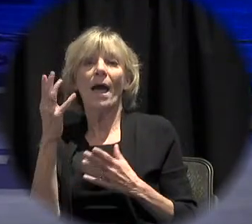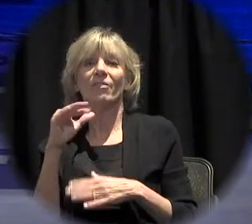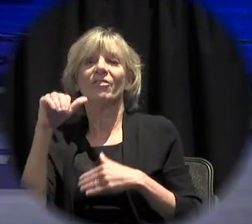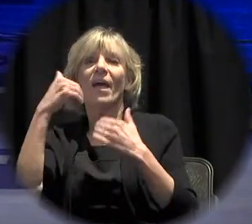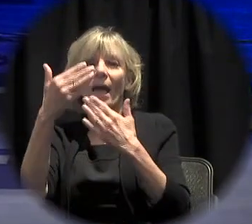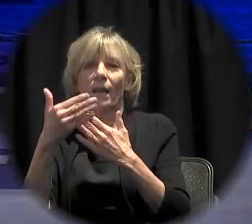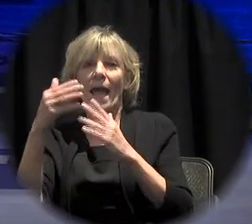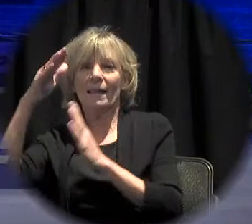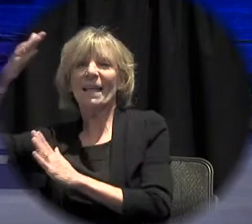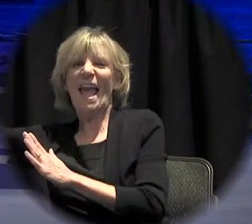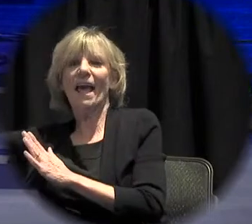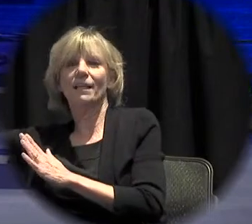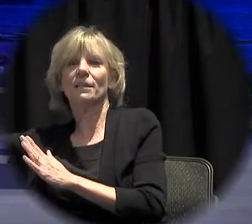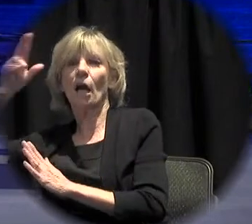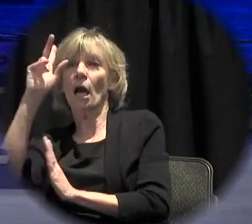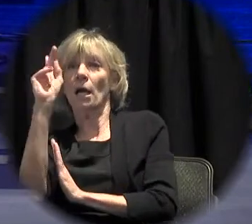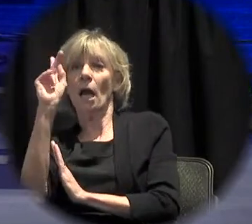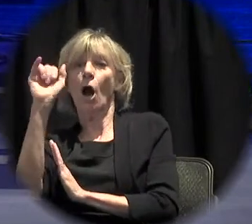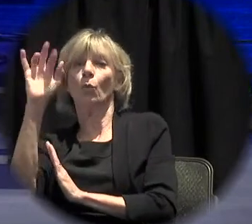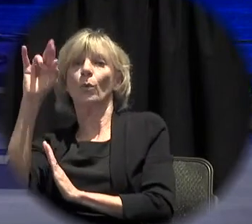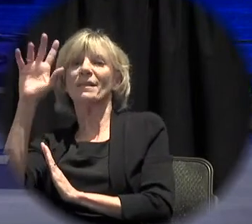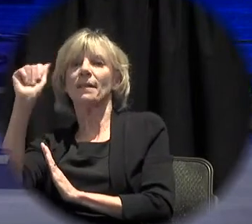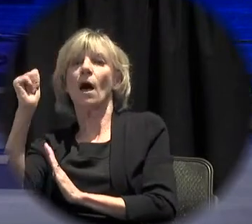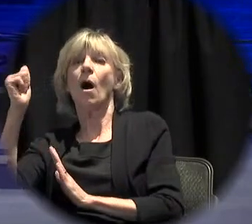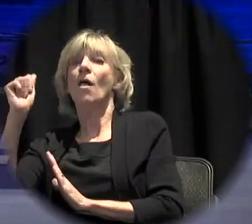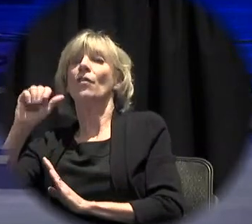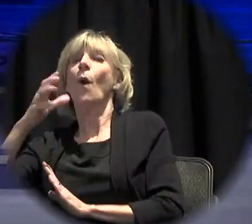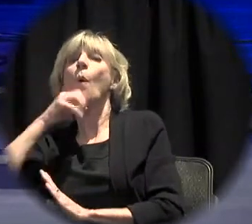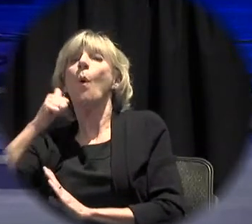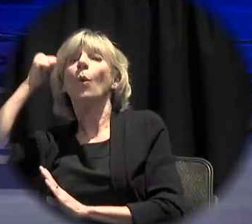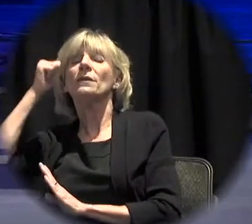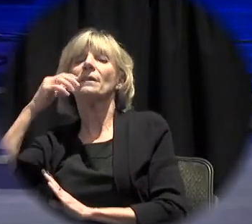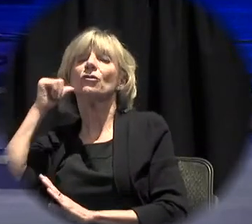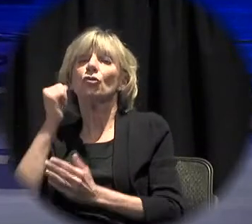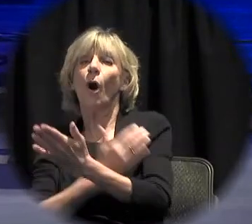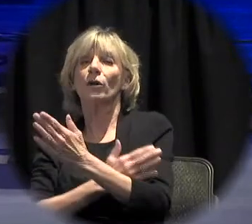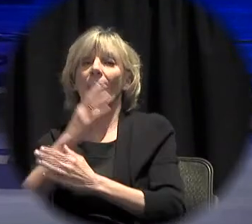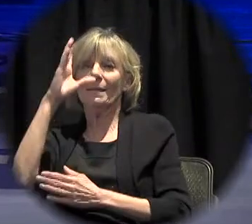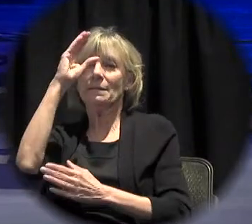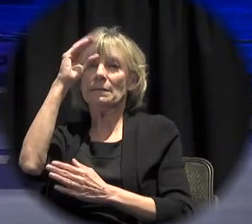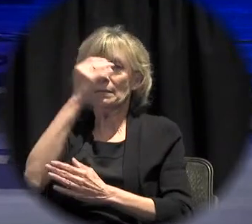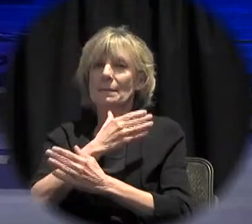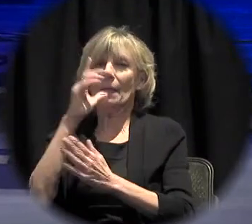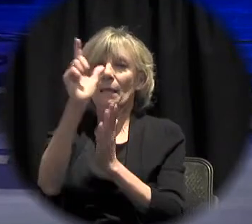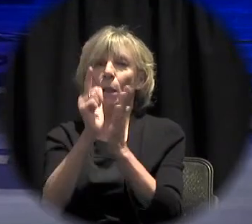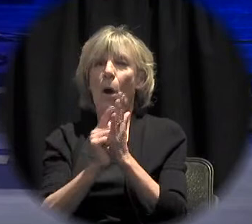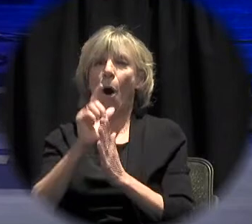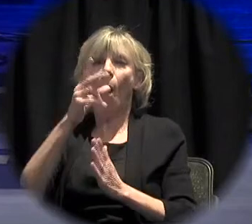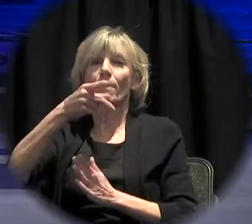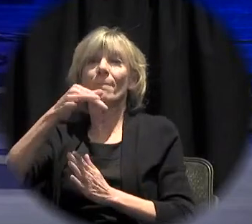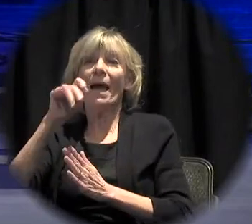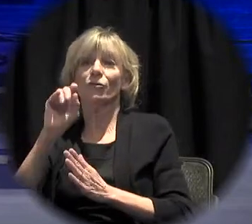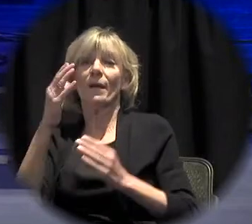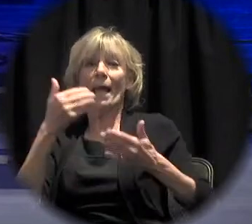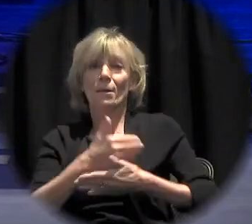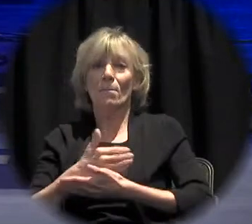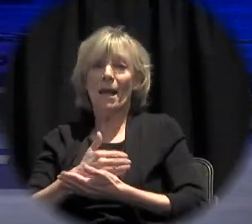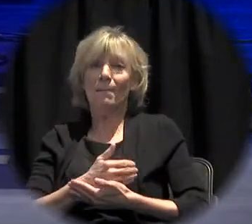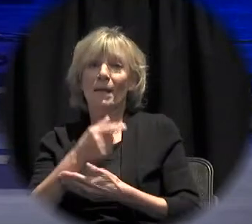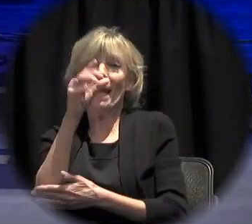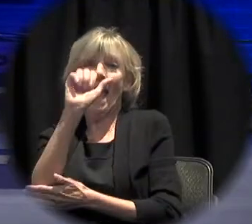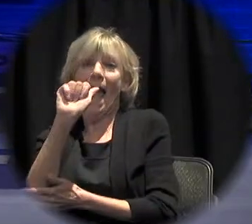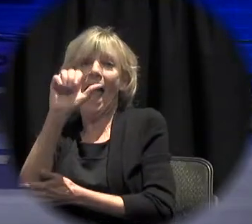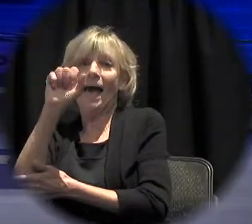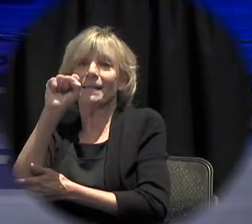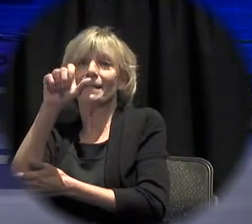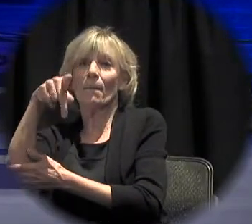then Carissa on the far right is our oldest daughter, along with our son-in-law Patrick and our grandbaby Aspen, whom we love